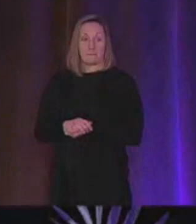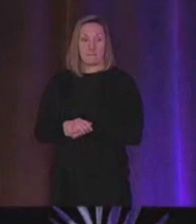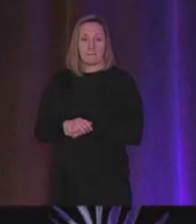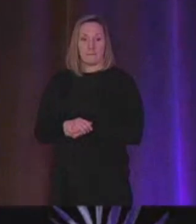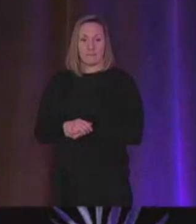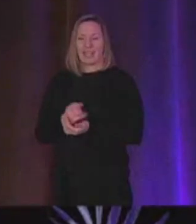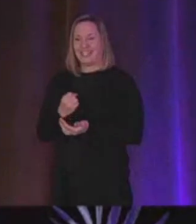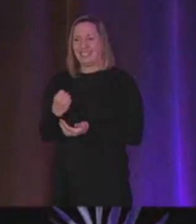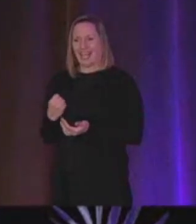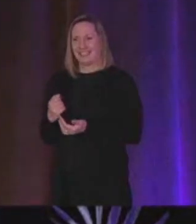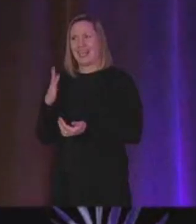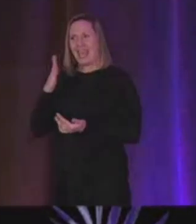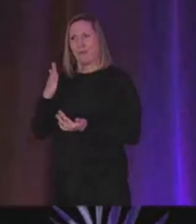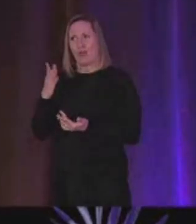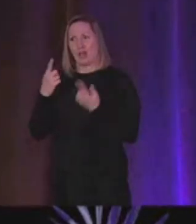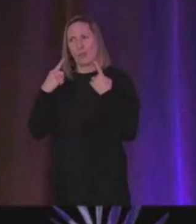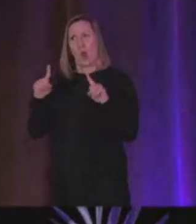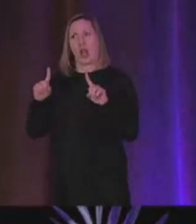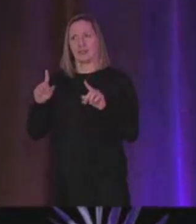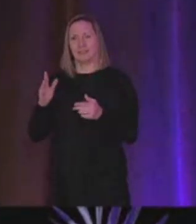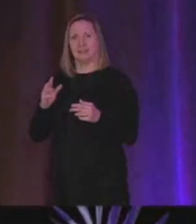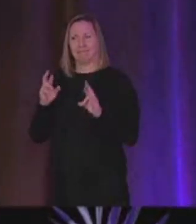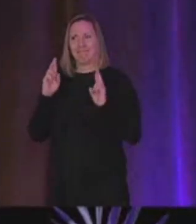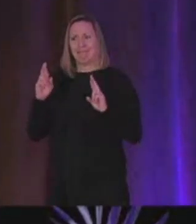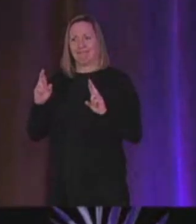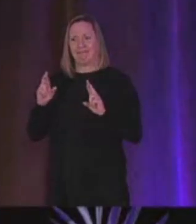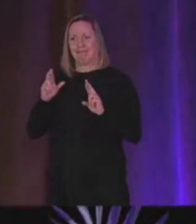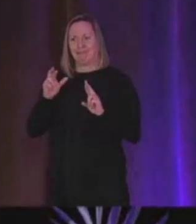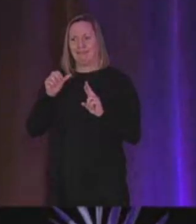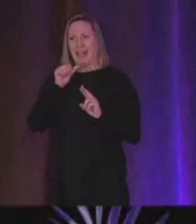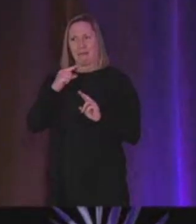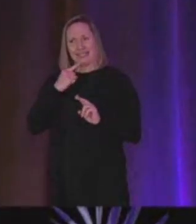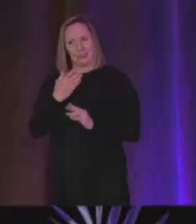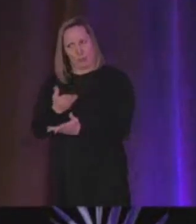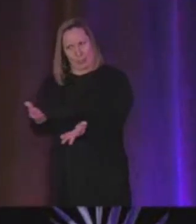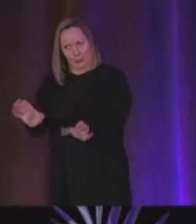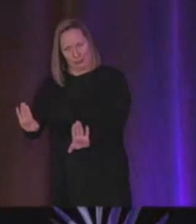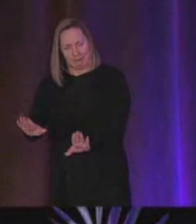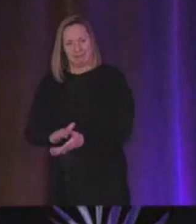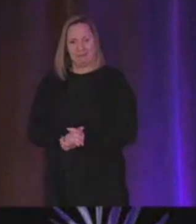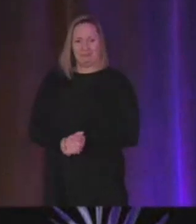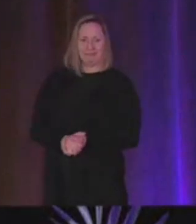Yes, it's going to work. I'm not going to disappoint any one of you.